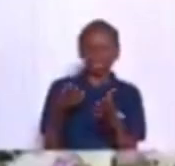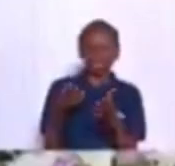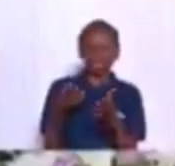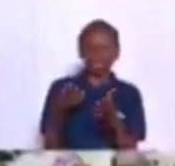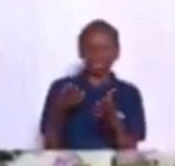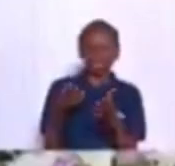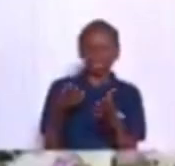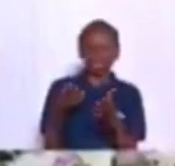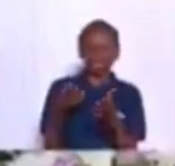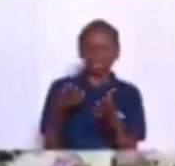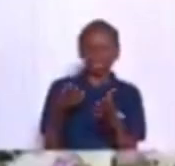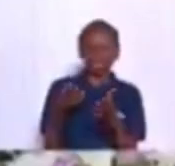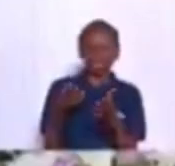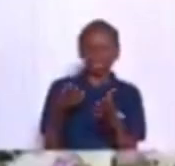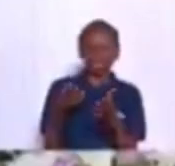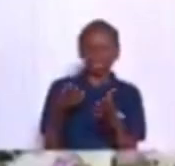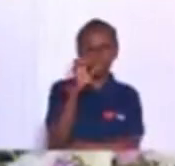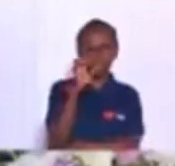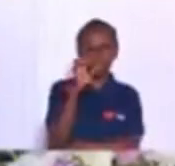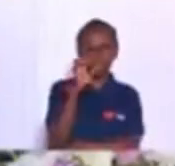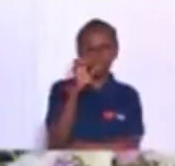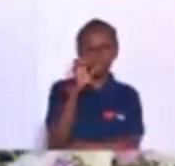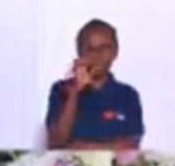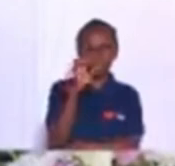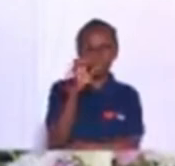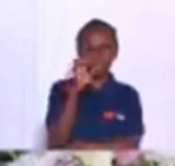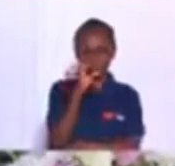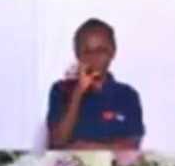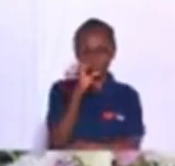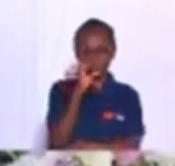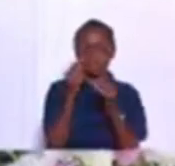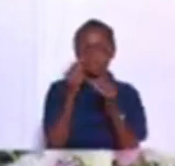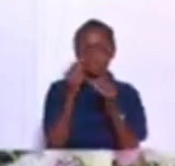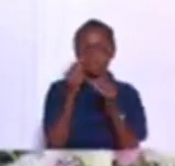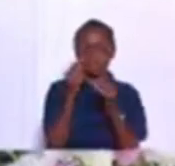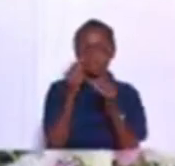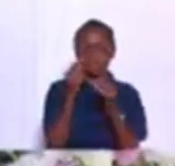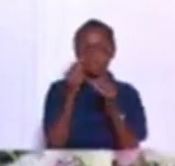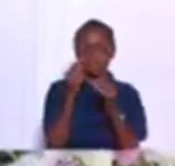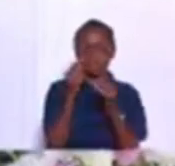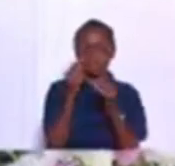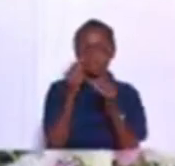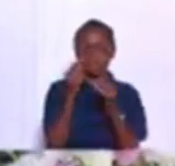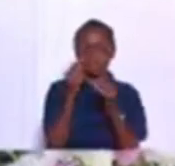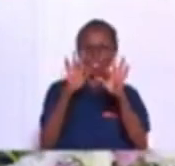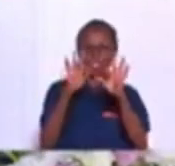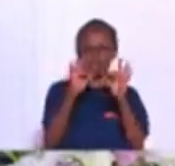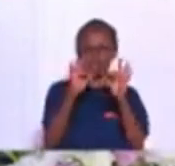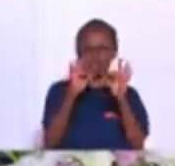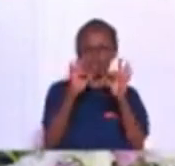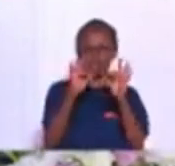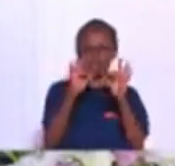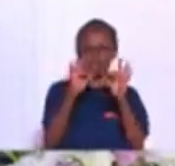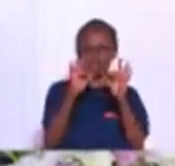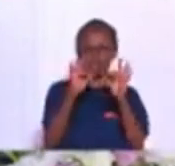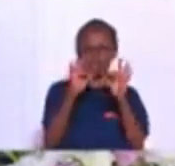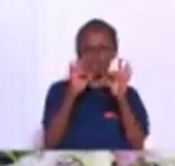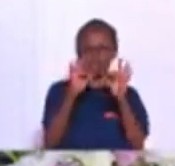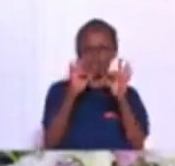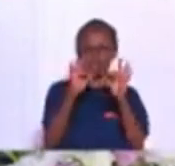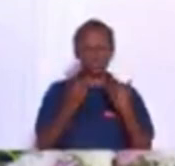court. Praying for peace in the family. Praying that their family may have harmony and